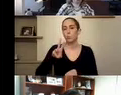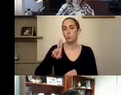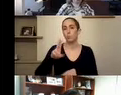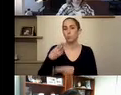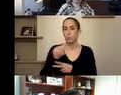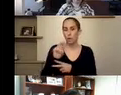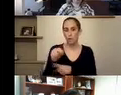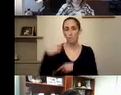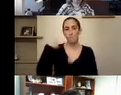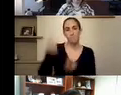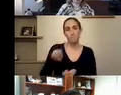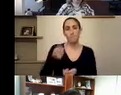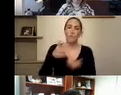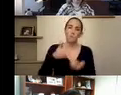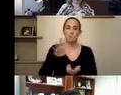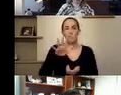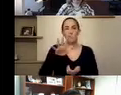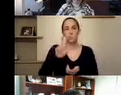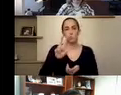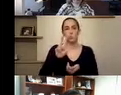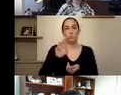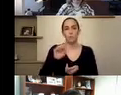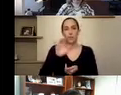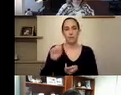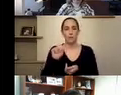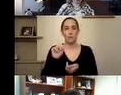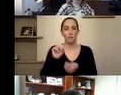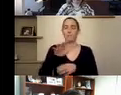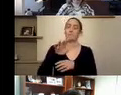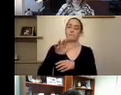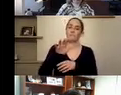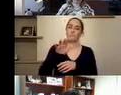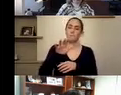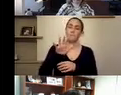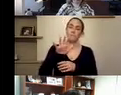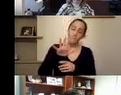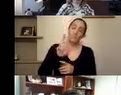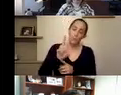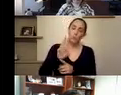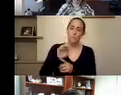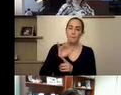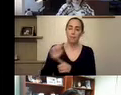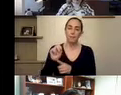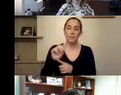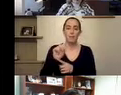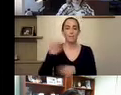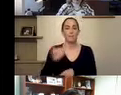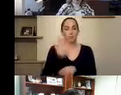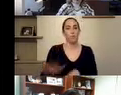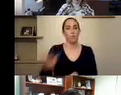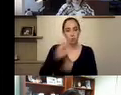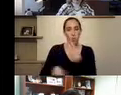world and 1.3 million deaths. And here in the United States, we just crossed the 11 million case